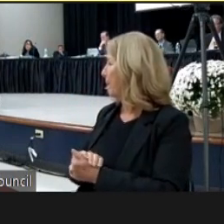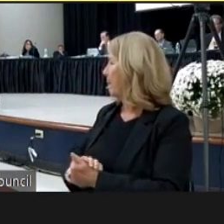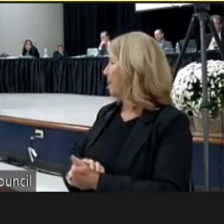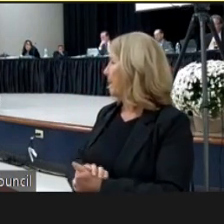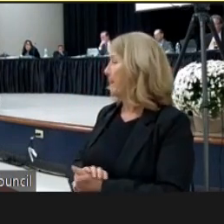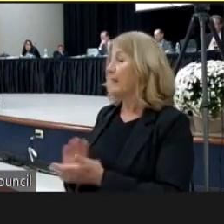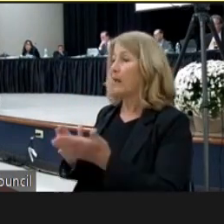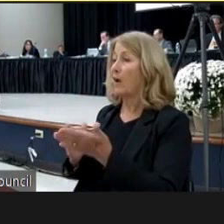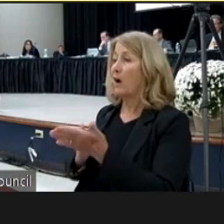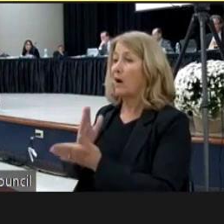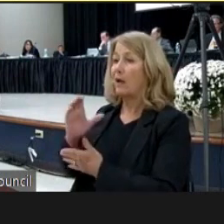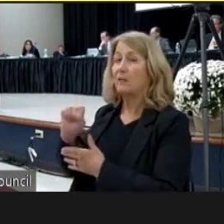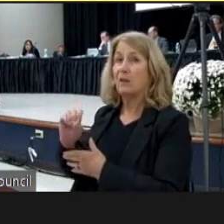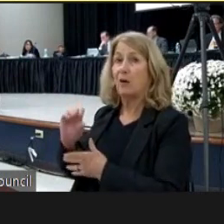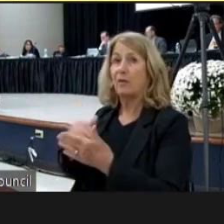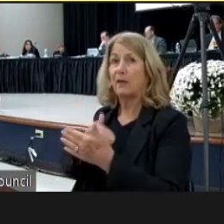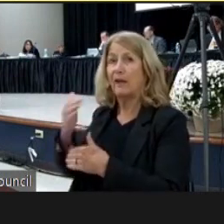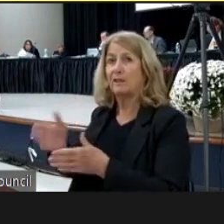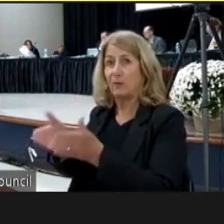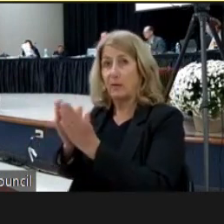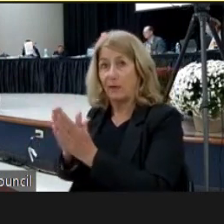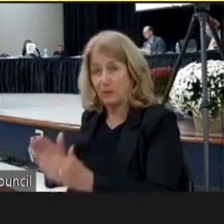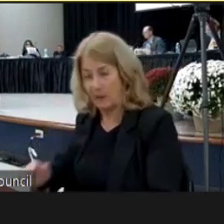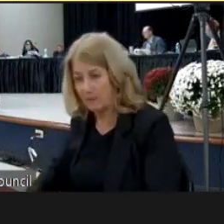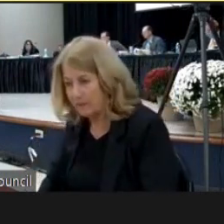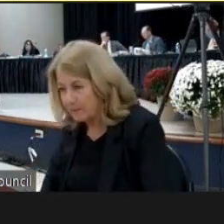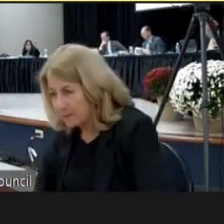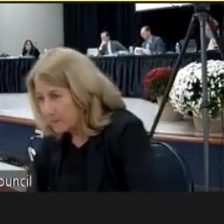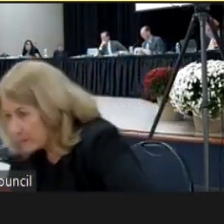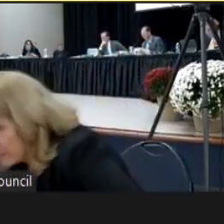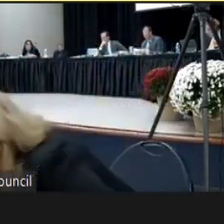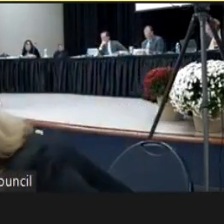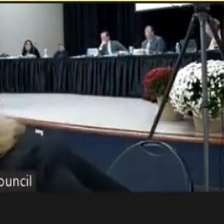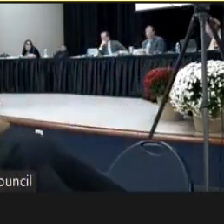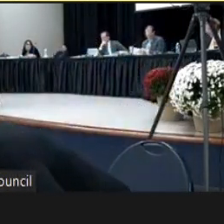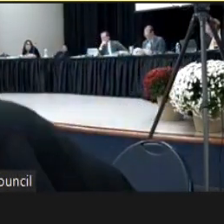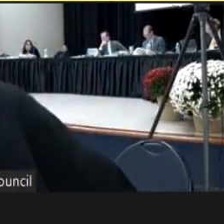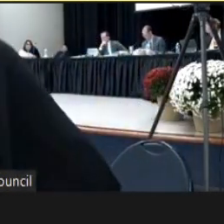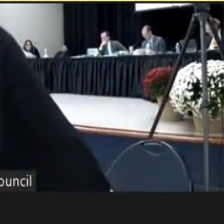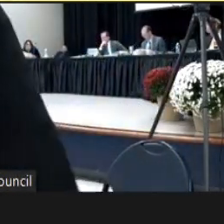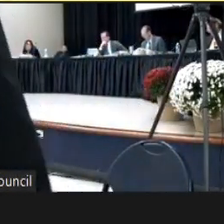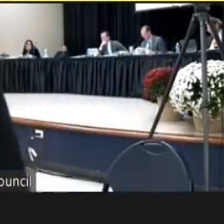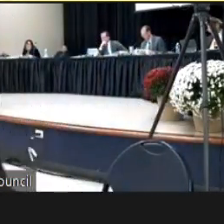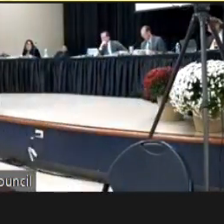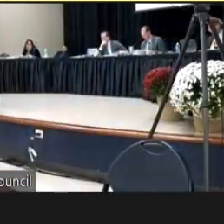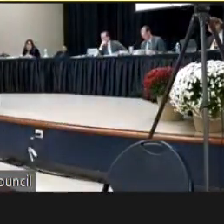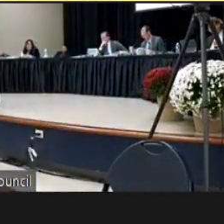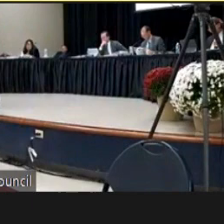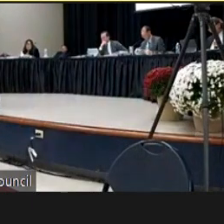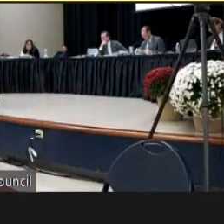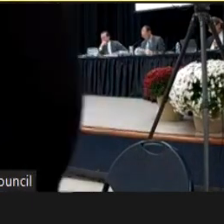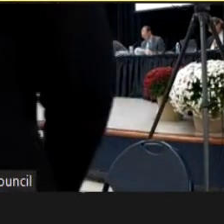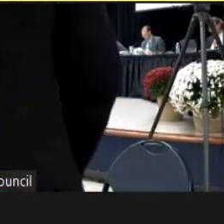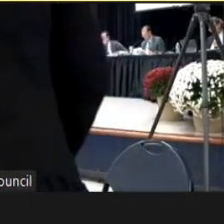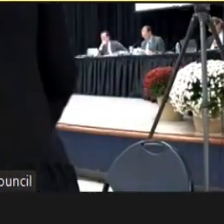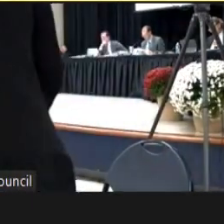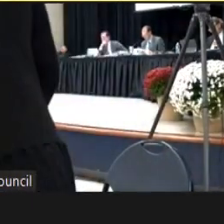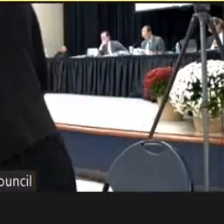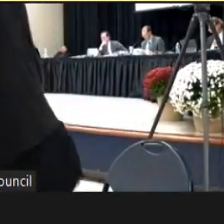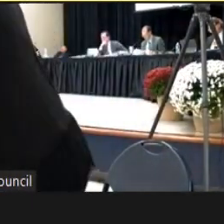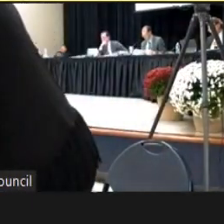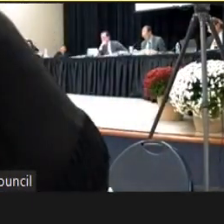All right, so our next request at 1500 Benton Avenue, this is a request to change a lot